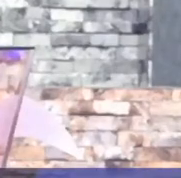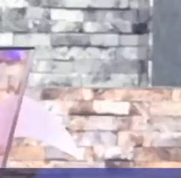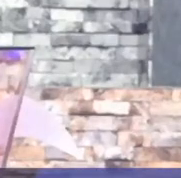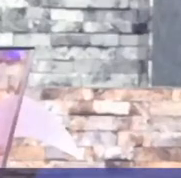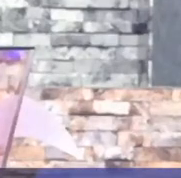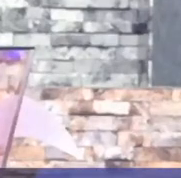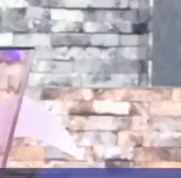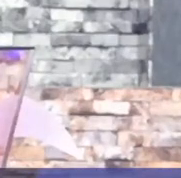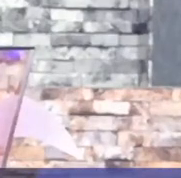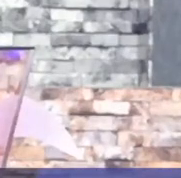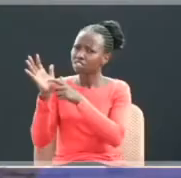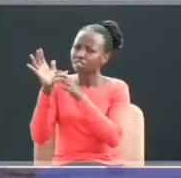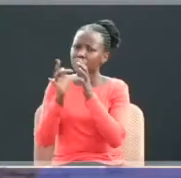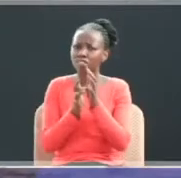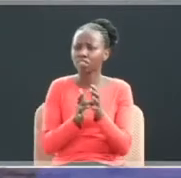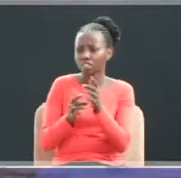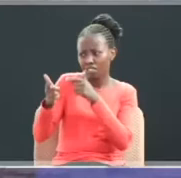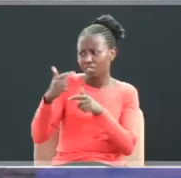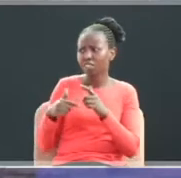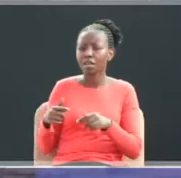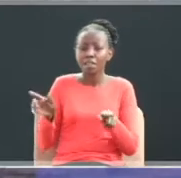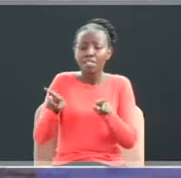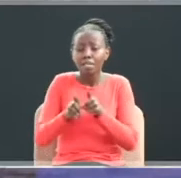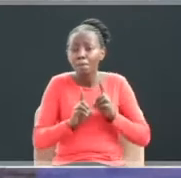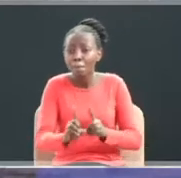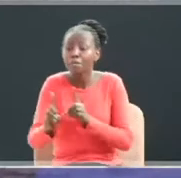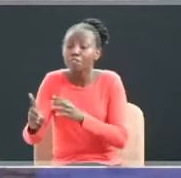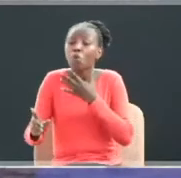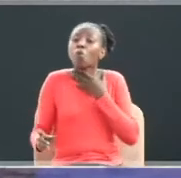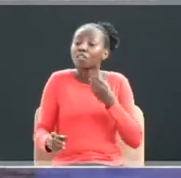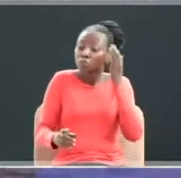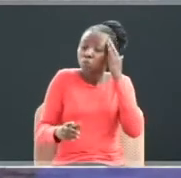Hallelujah. You see, Jesus is coming. Even the disciples wanted to know,